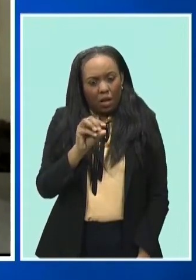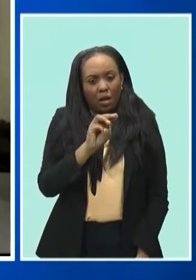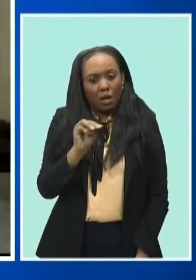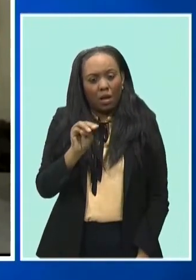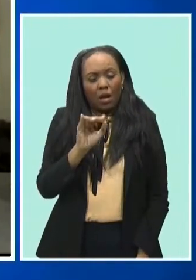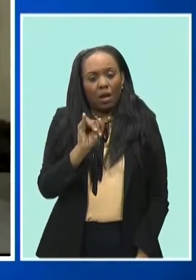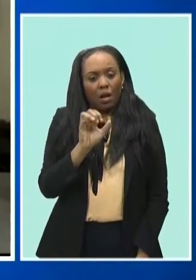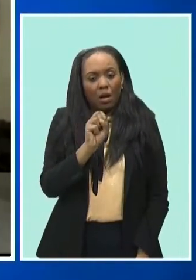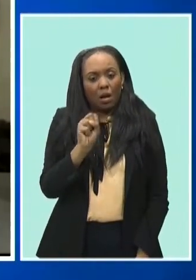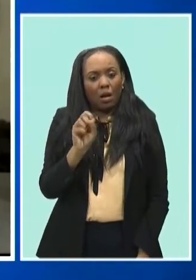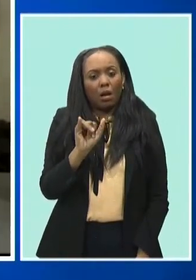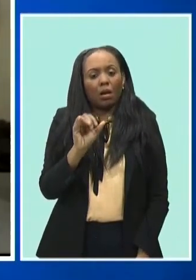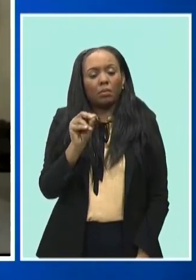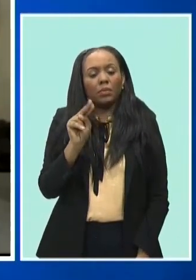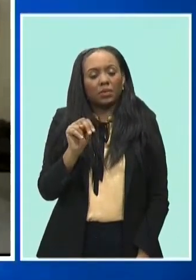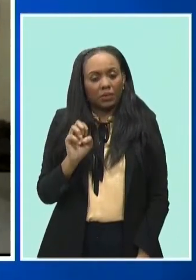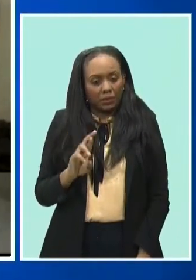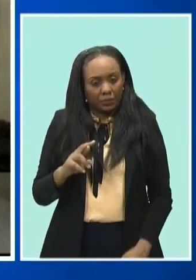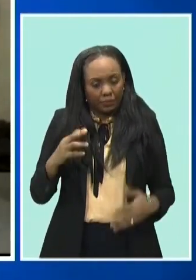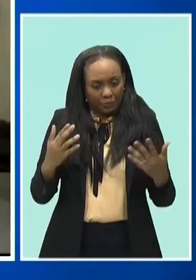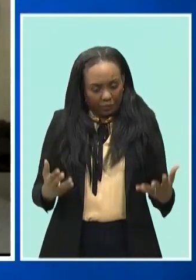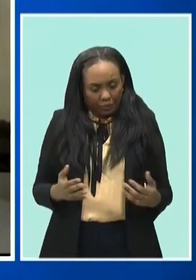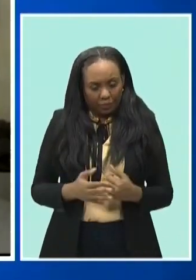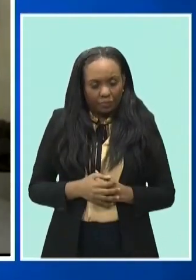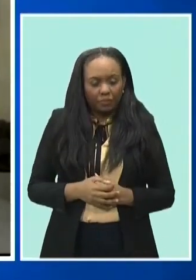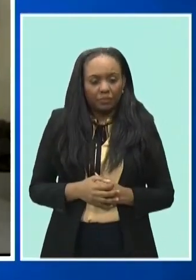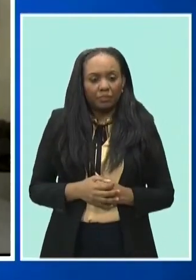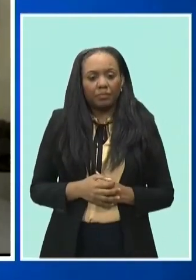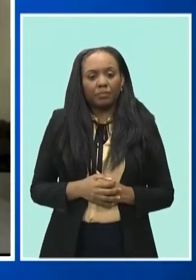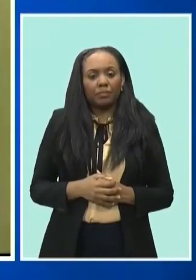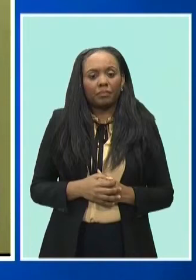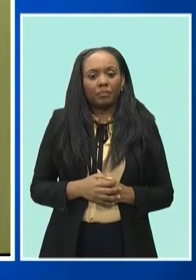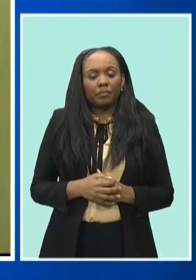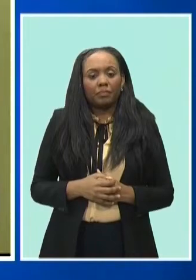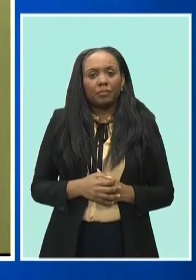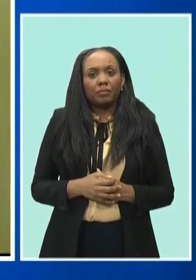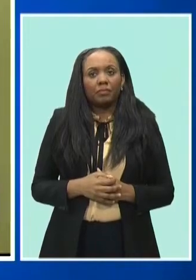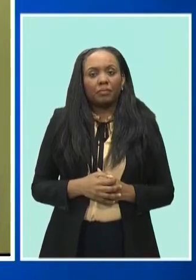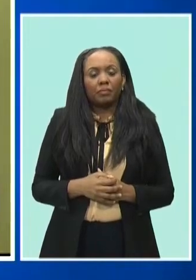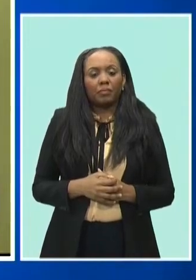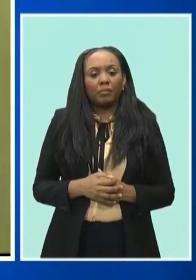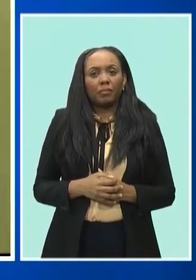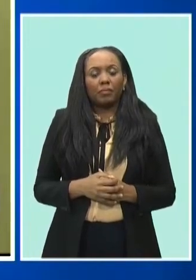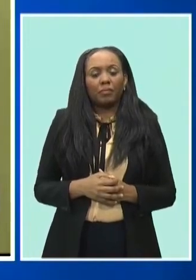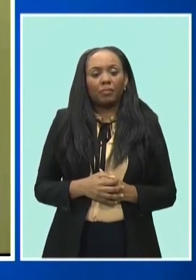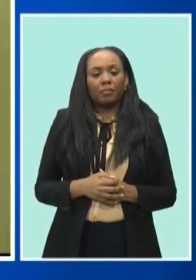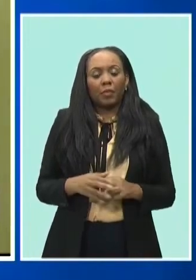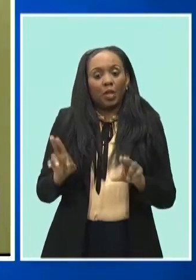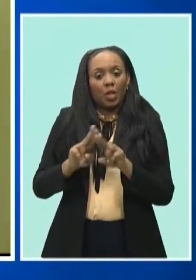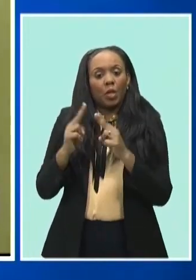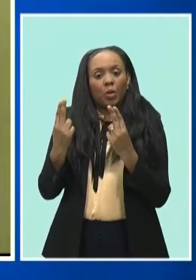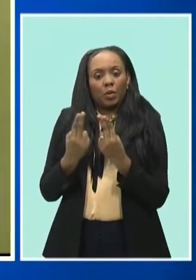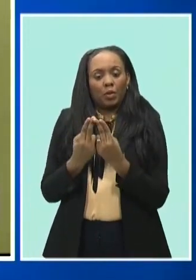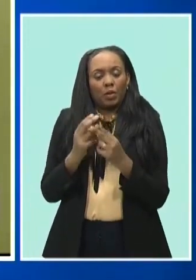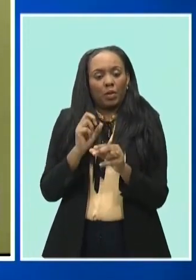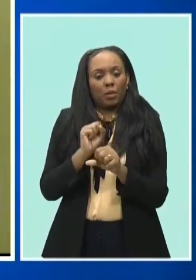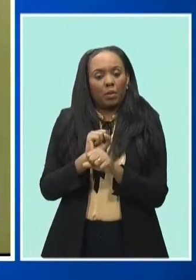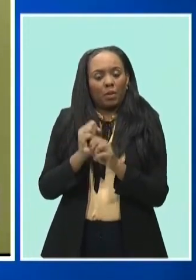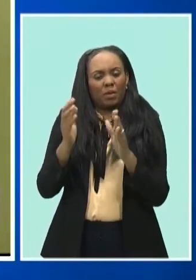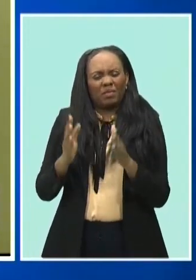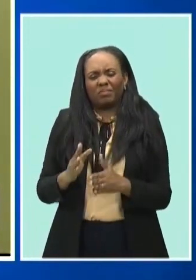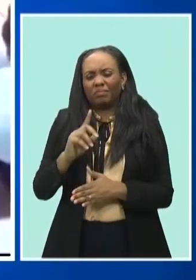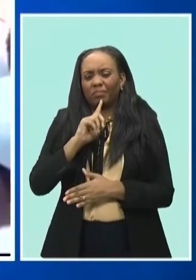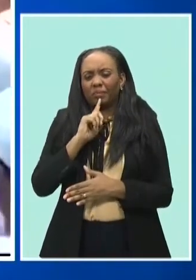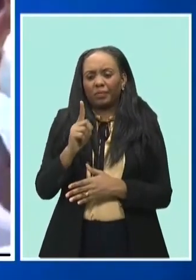concludes his service. Only then can a Labour Commissioner be appointed. Unions and employees have expressed concern about